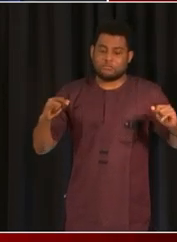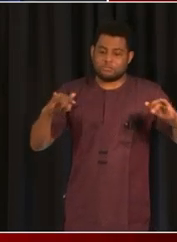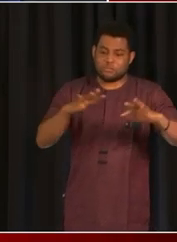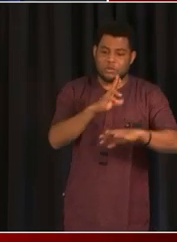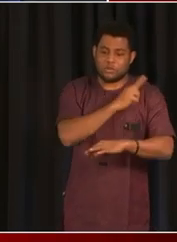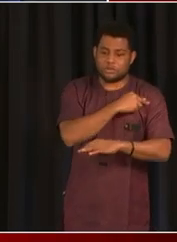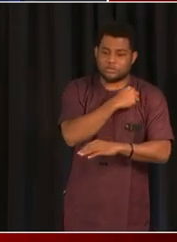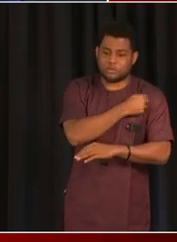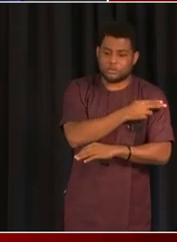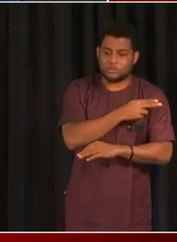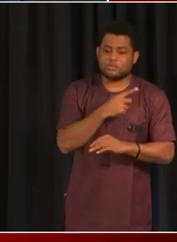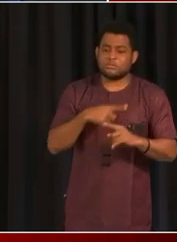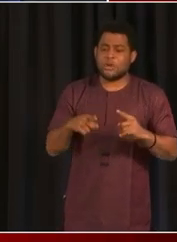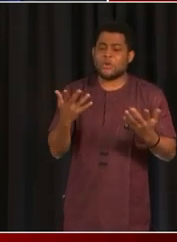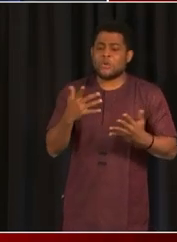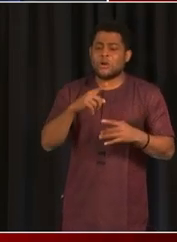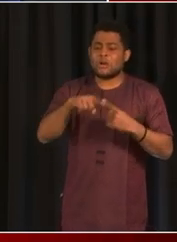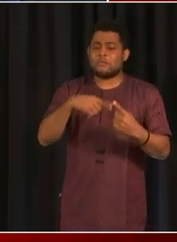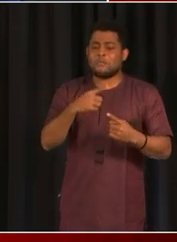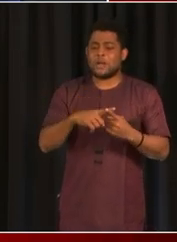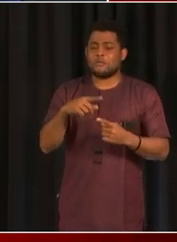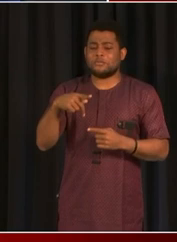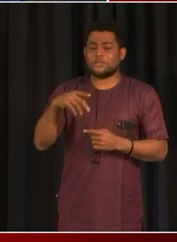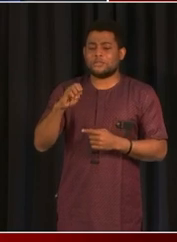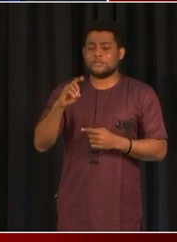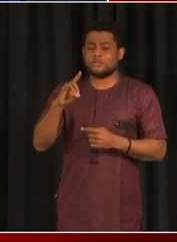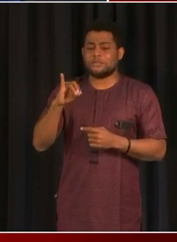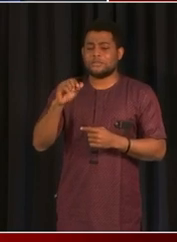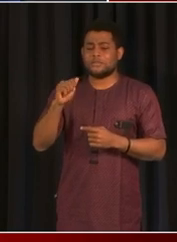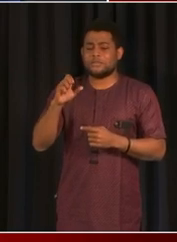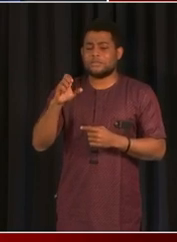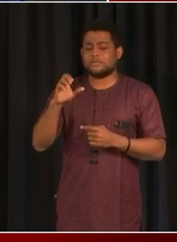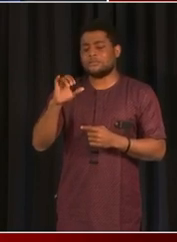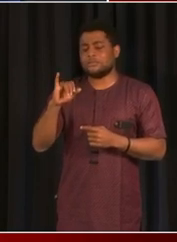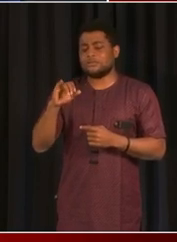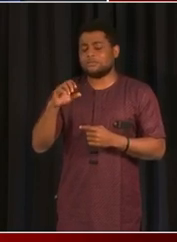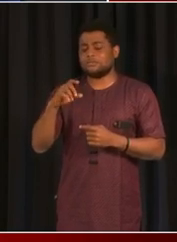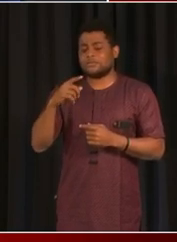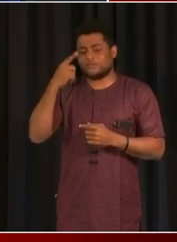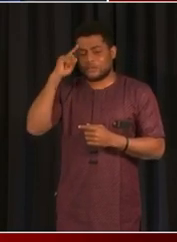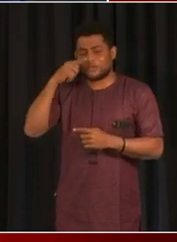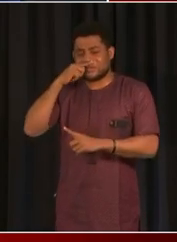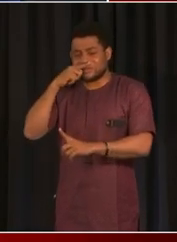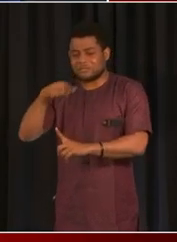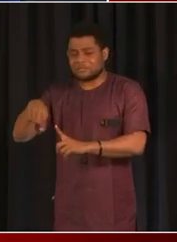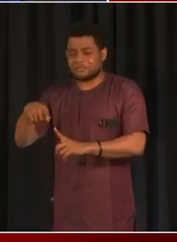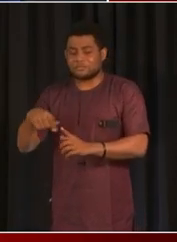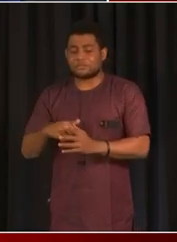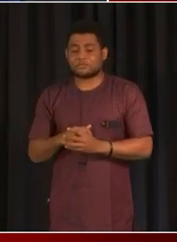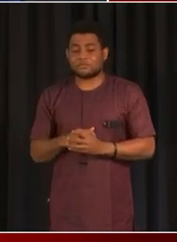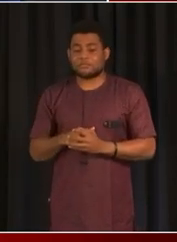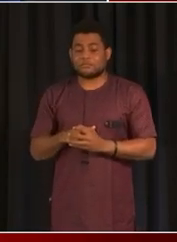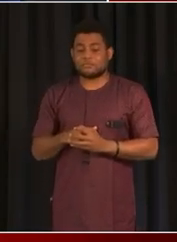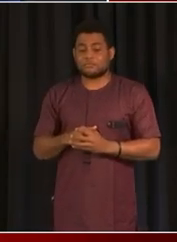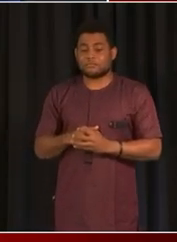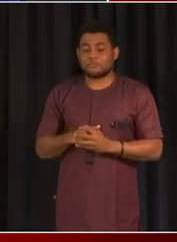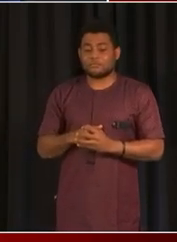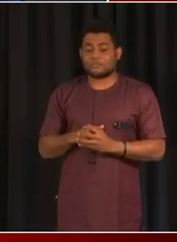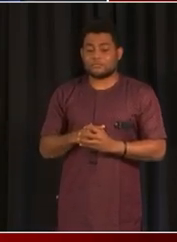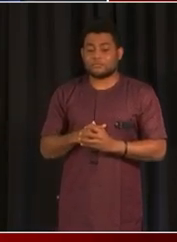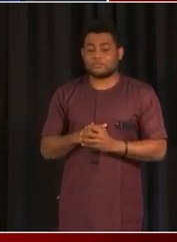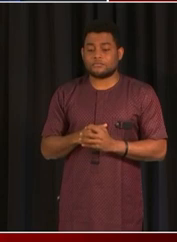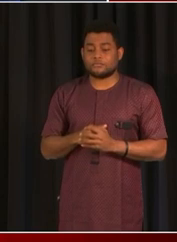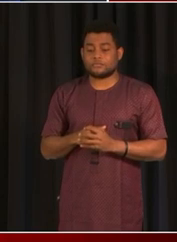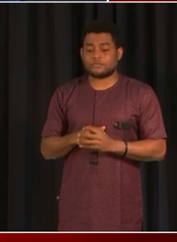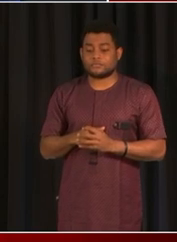particularly with pediatric. And are you seeing an increase in pediatric cases being hospitalized? And if so, is